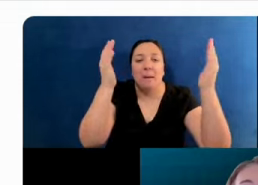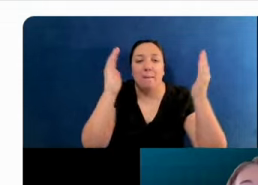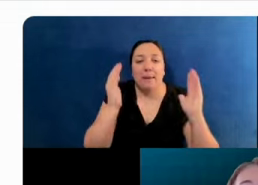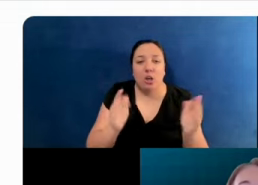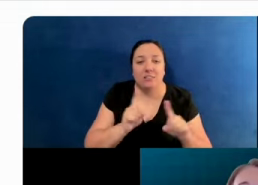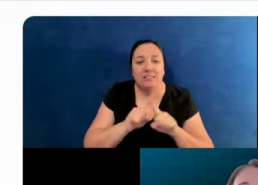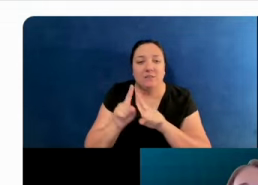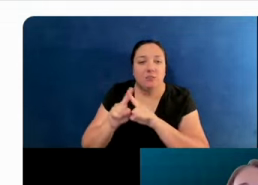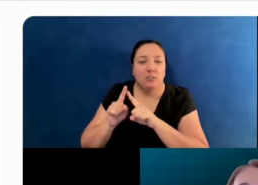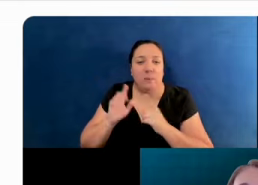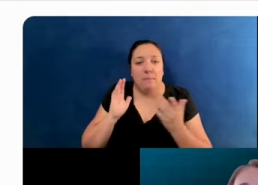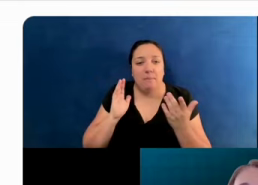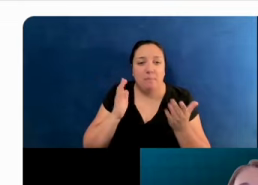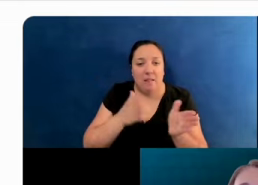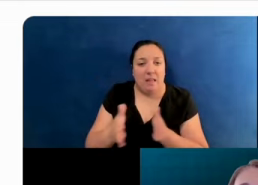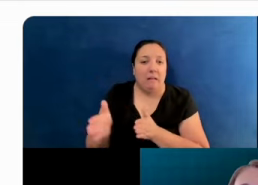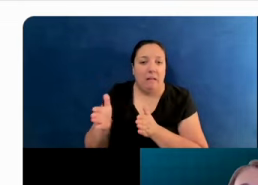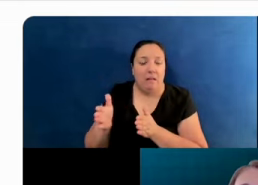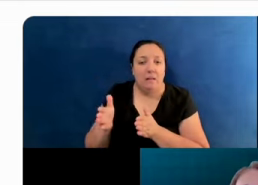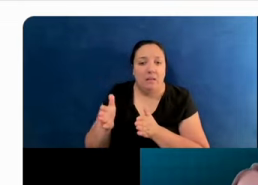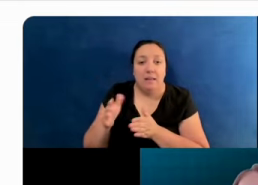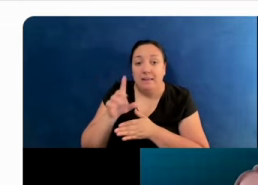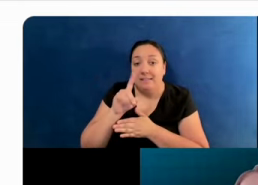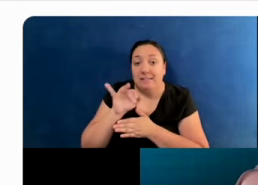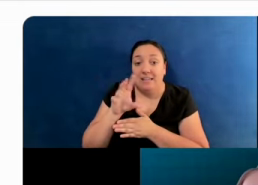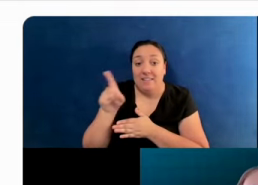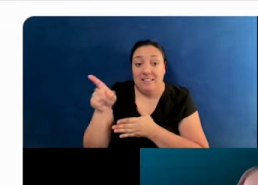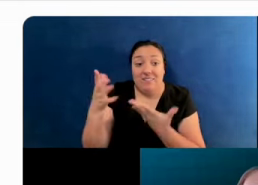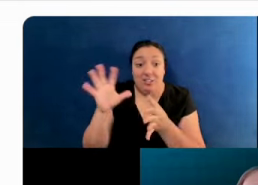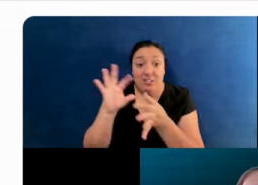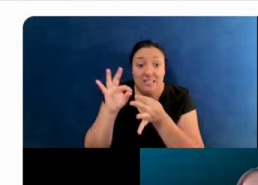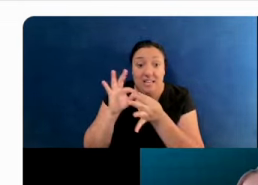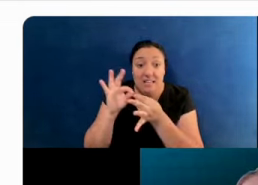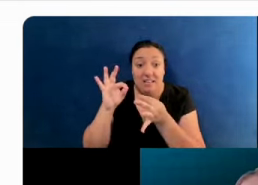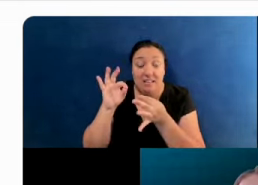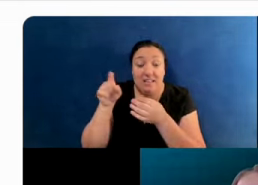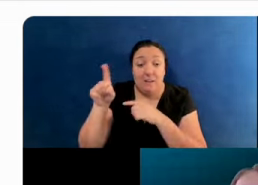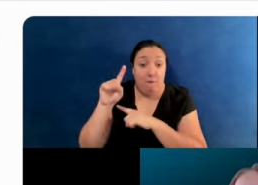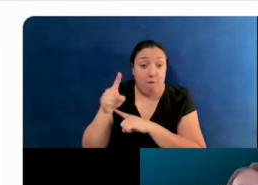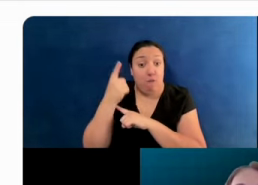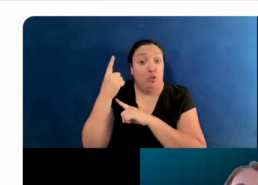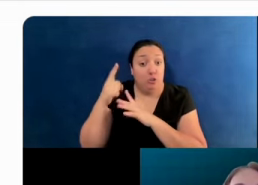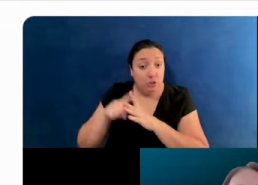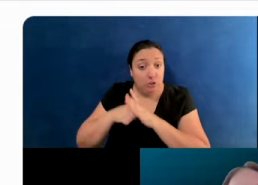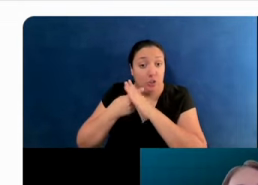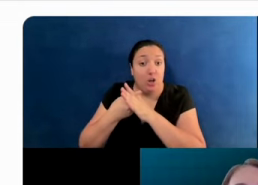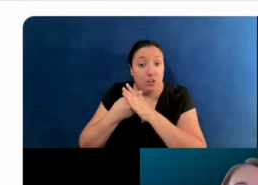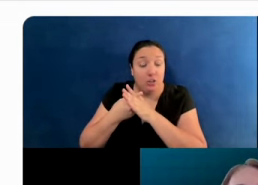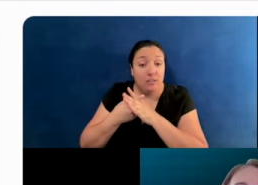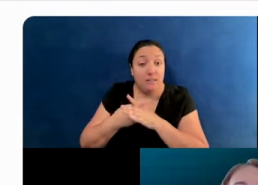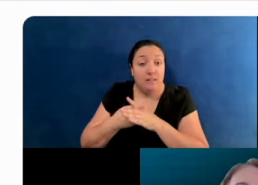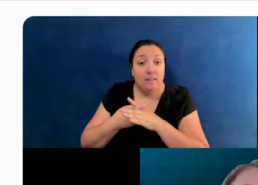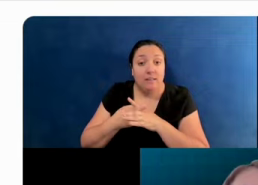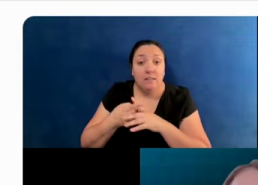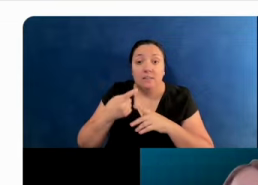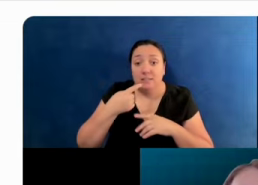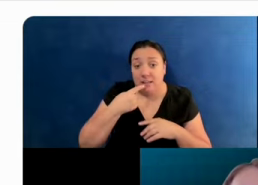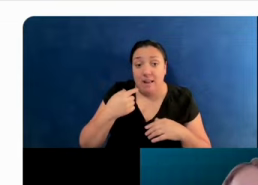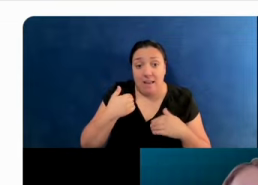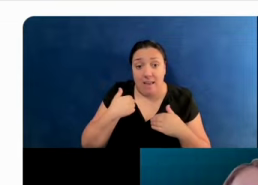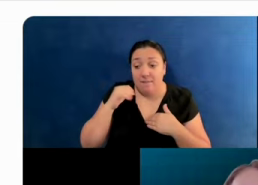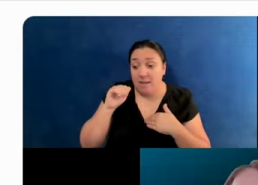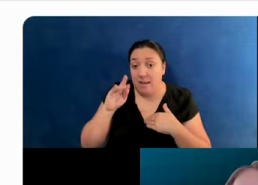different plans. And, as David mentioned when he was first starting, is that there are